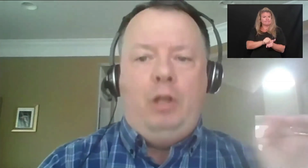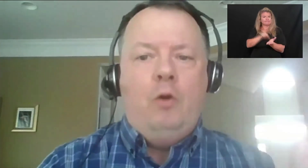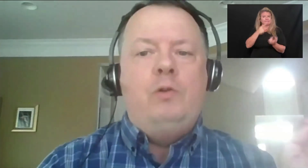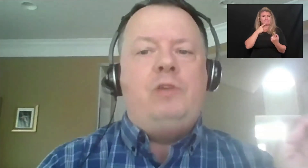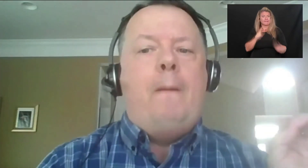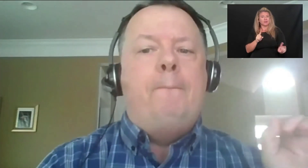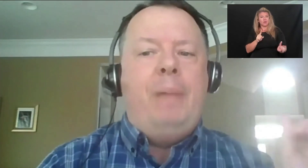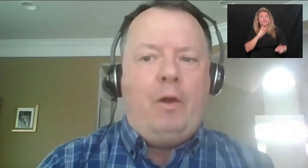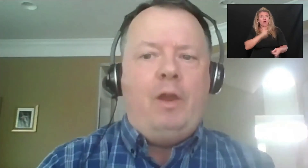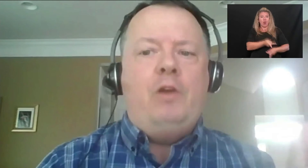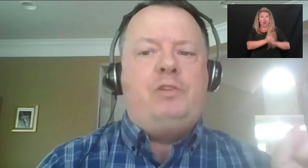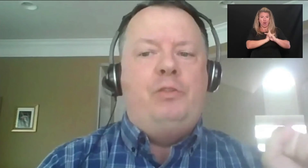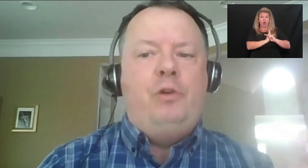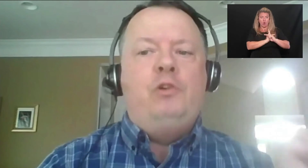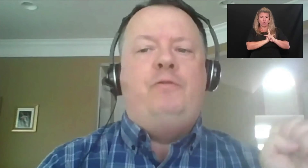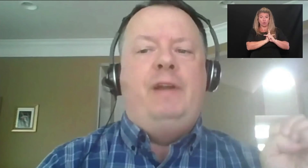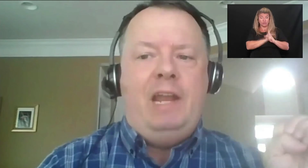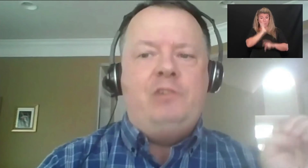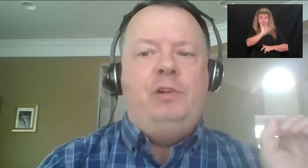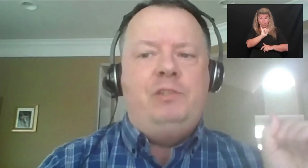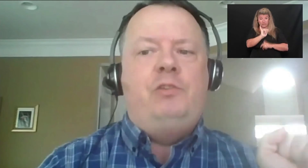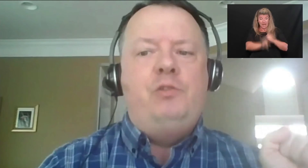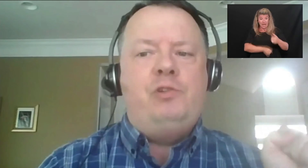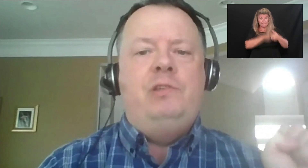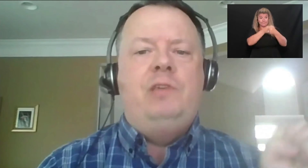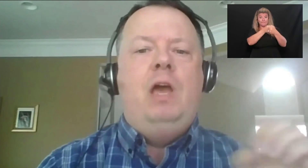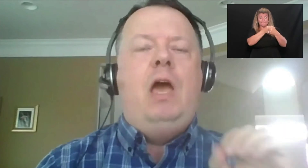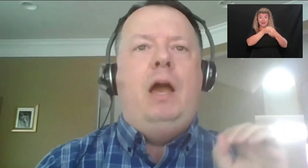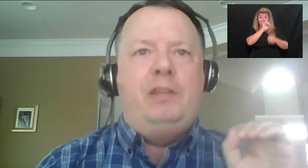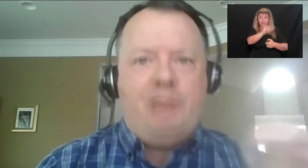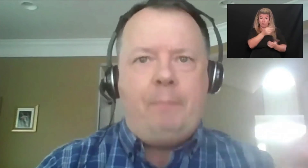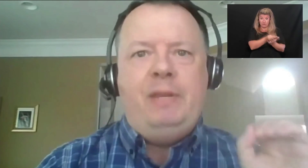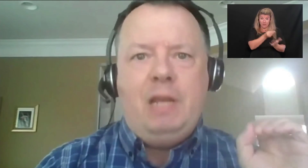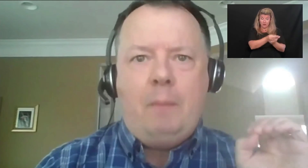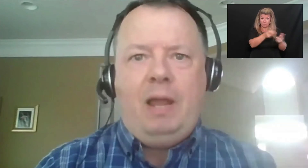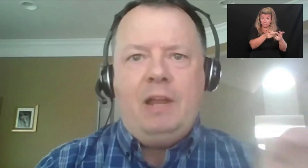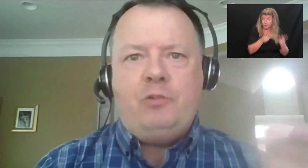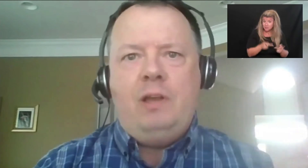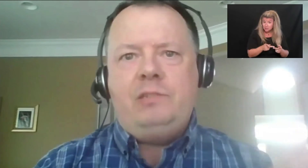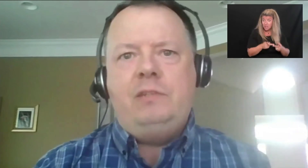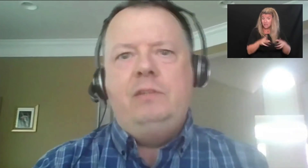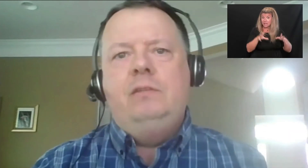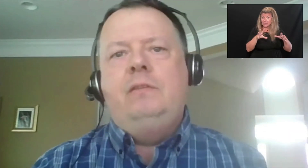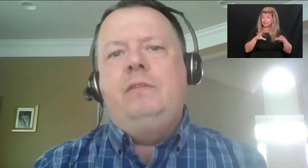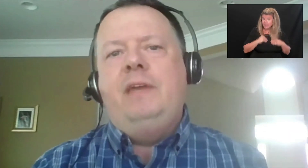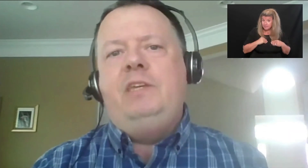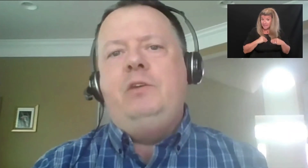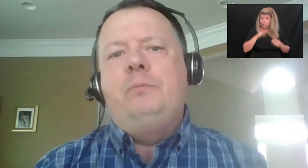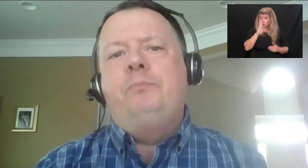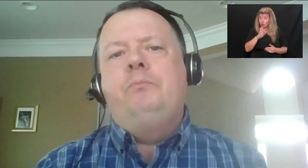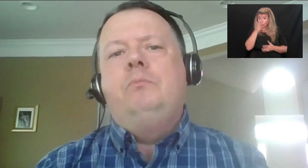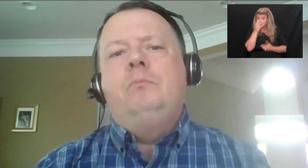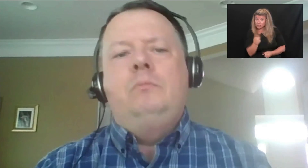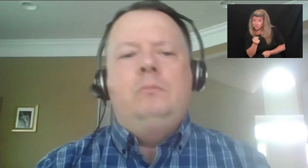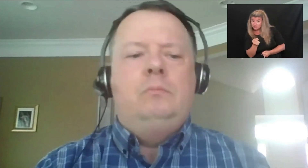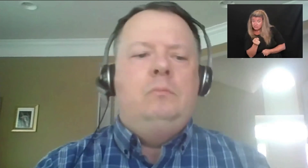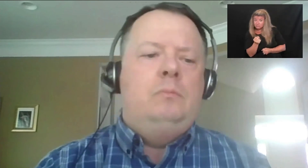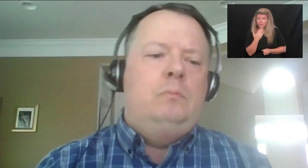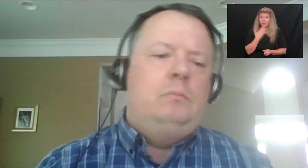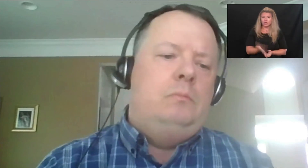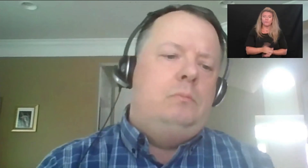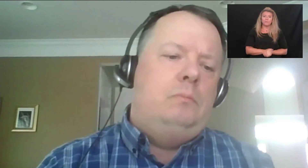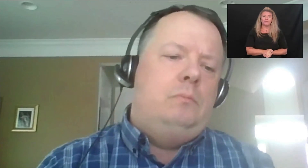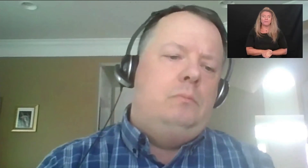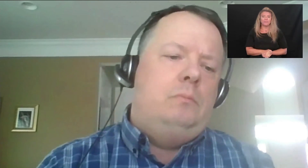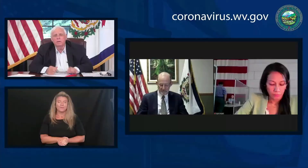guarantees on loans a barrier to those financial institutions accepting a blind trust? Thank you.